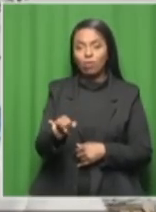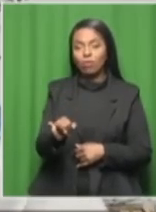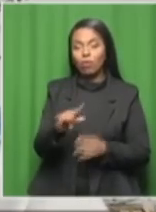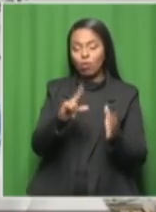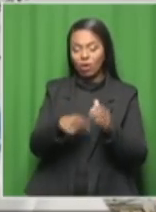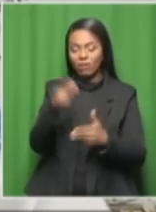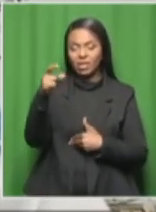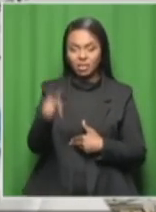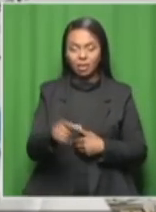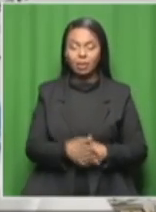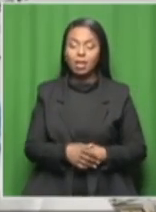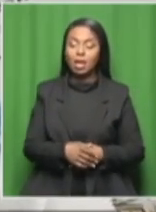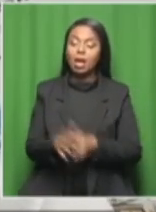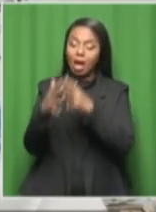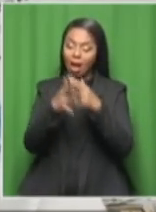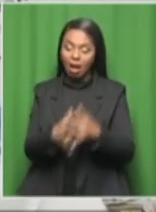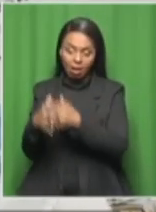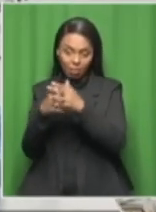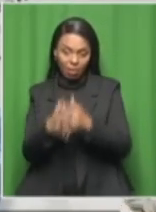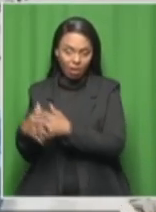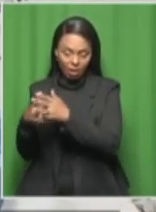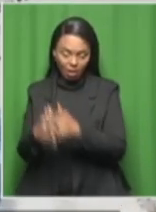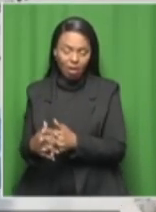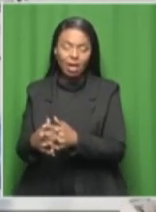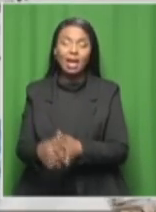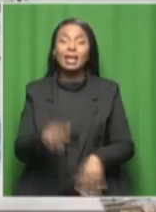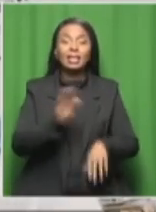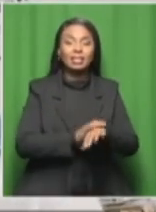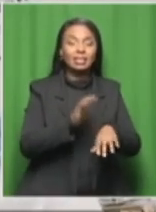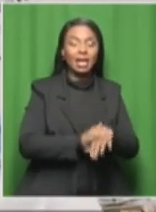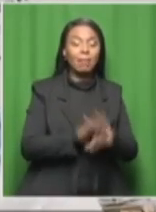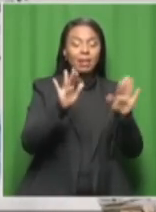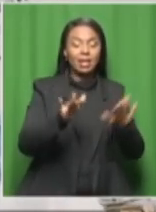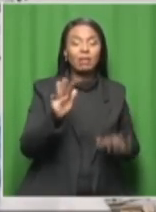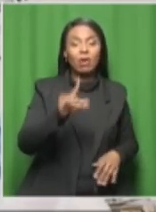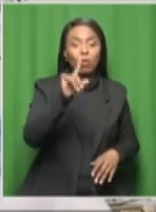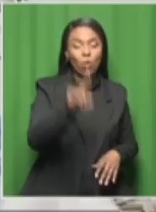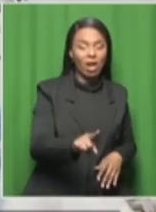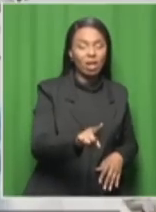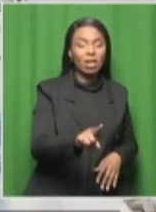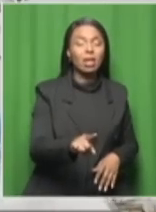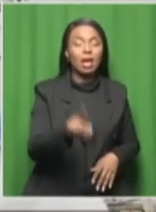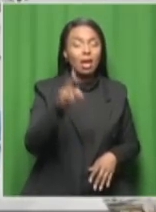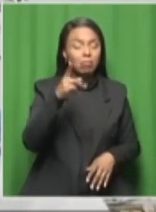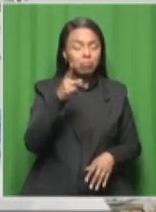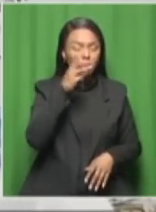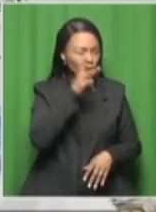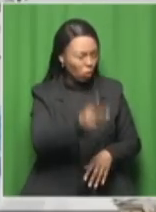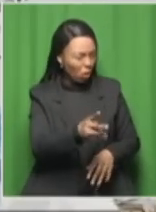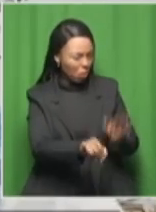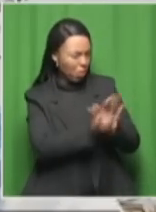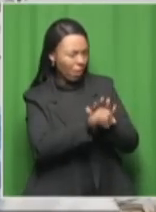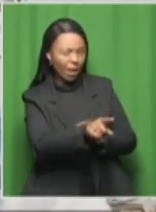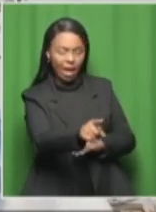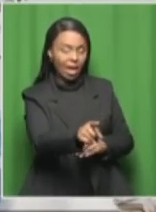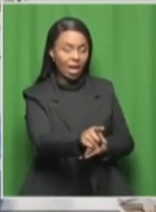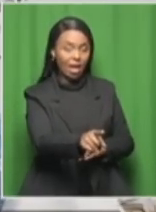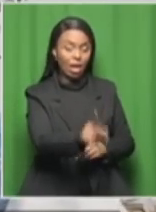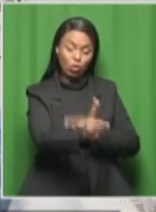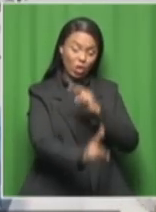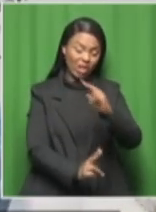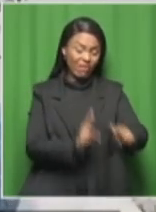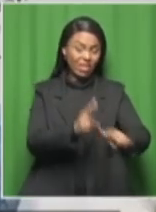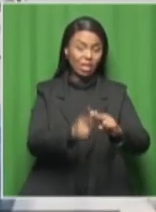the United Nations, even them at that time in 1951, realized that this can never be universal. You can't just